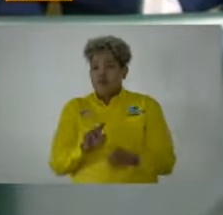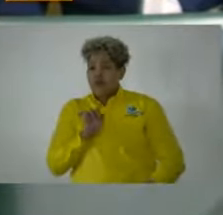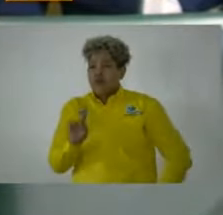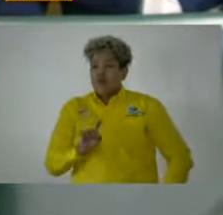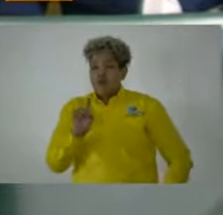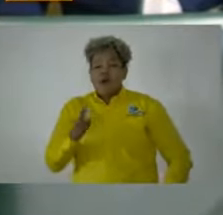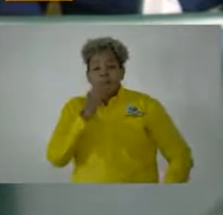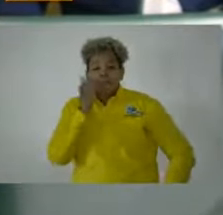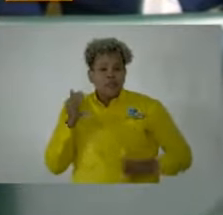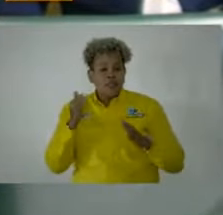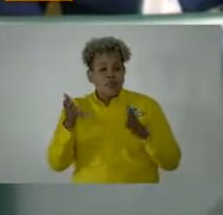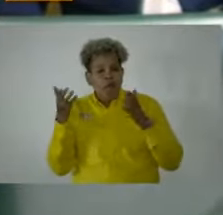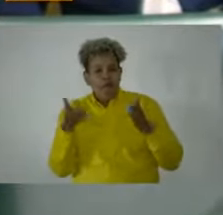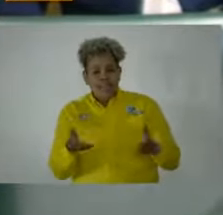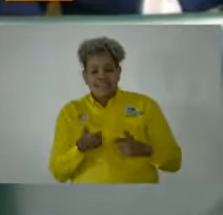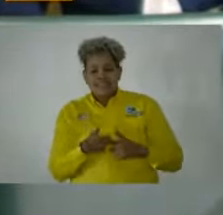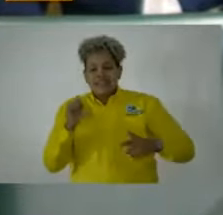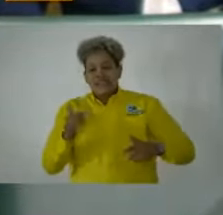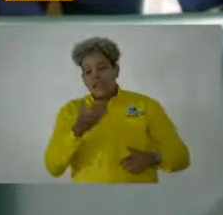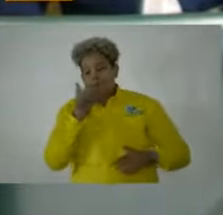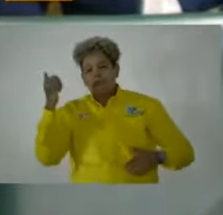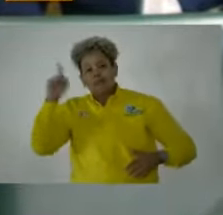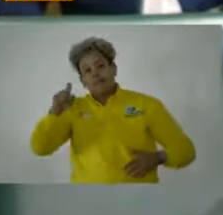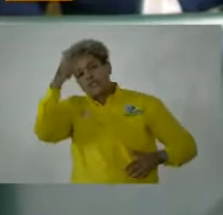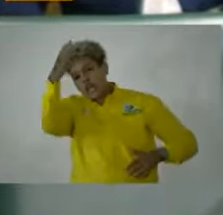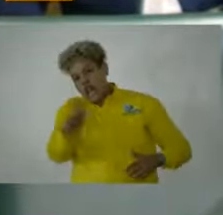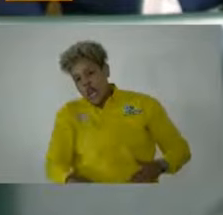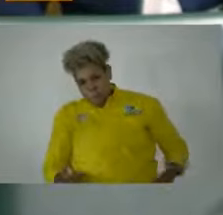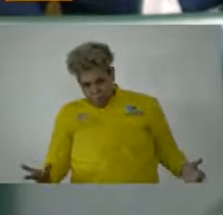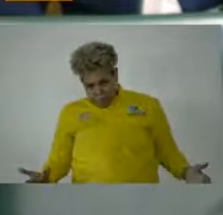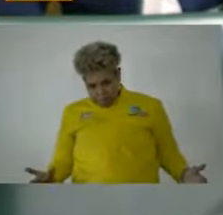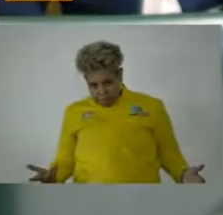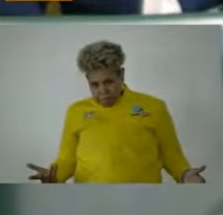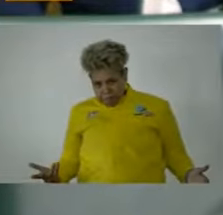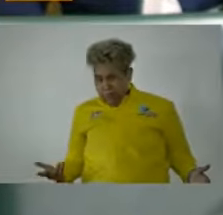that a better way exists and that better must come.